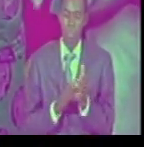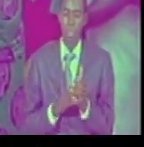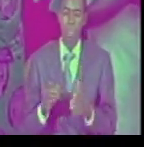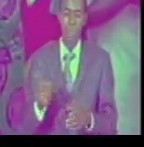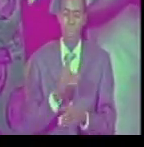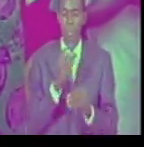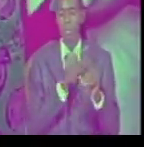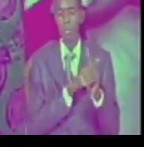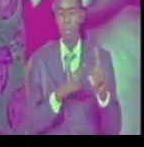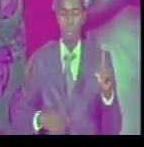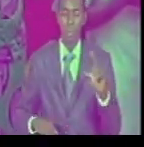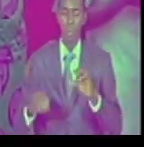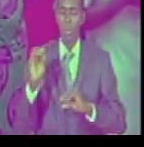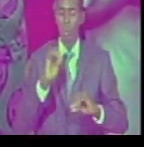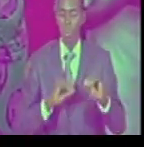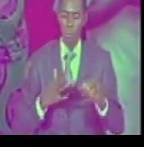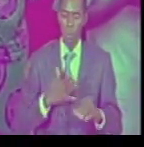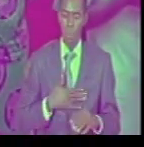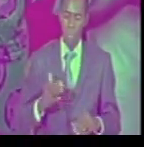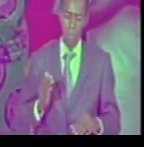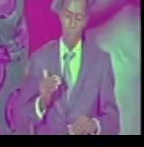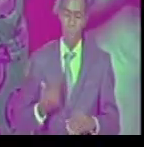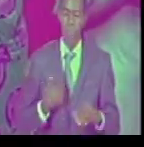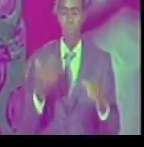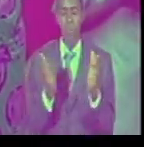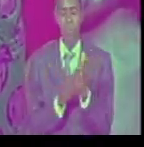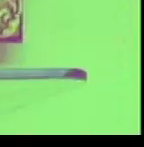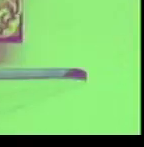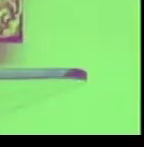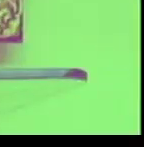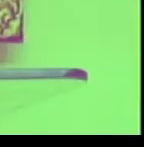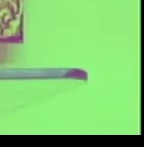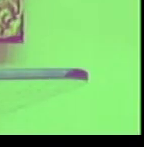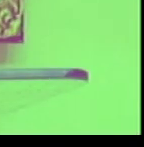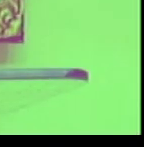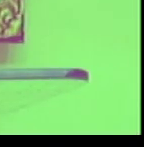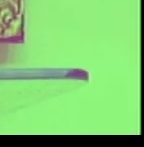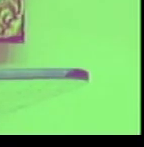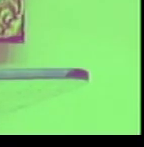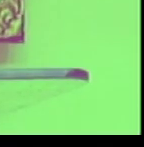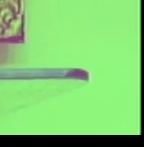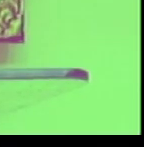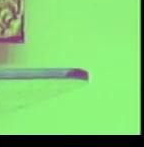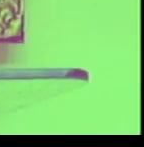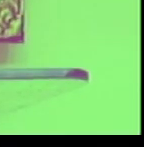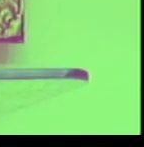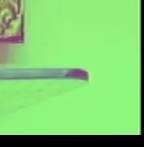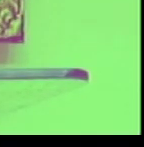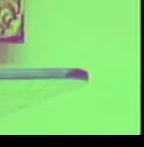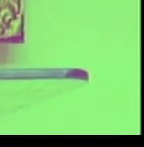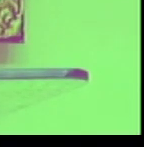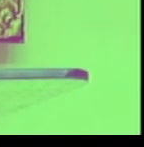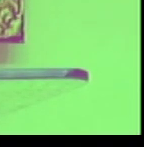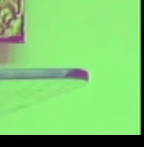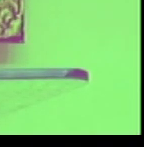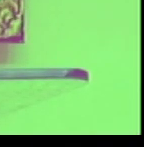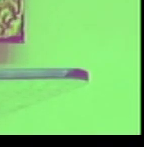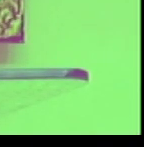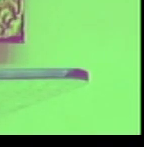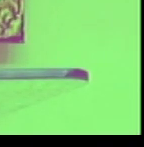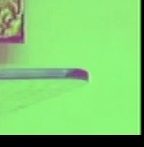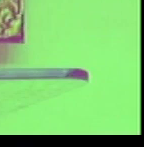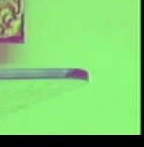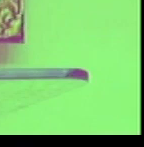soul. Praise ye the Lord, oh, my soul. He has done me well. There will be great, great demonstration of your power in my life. Bless me